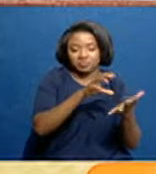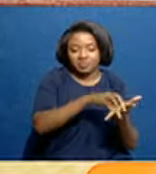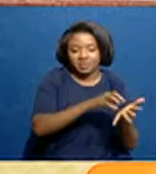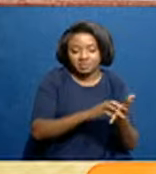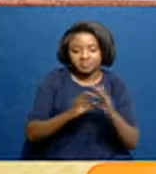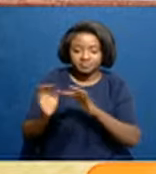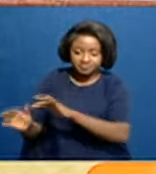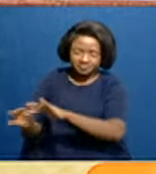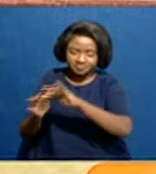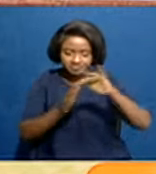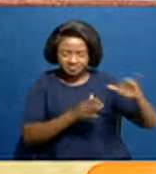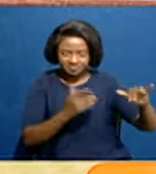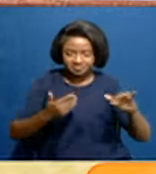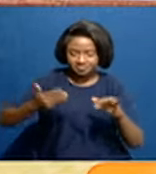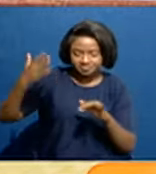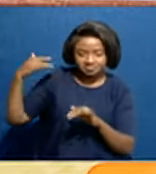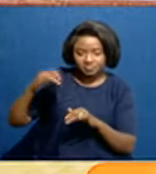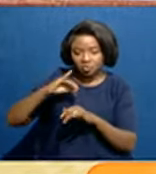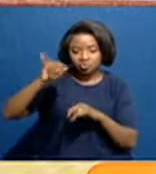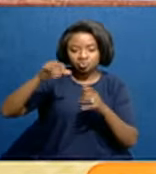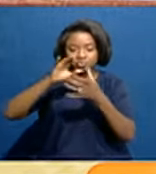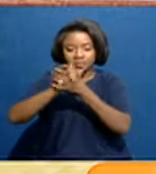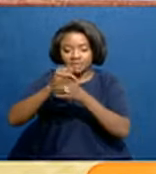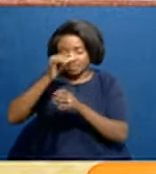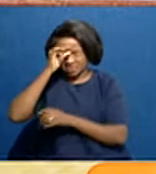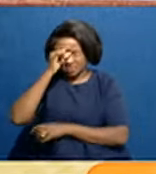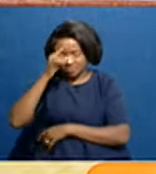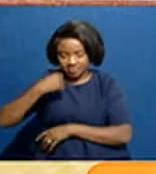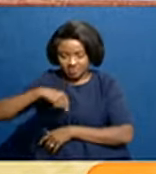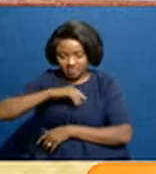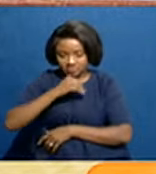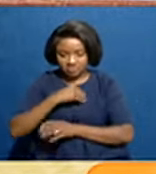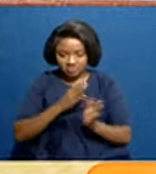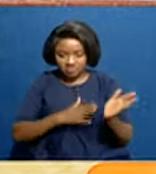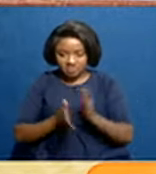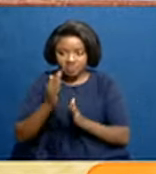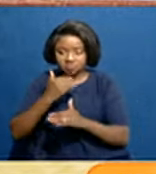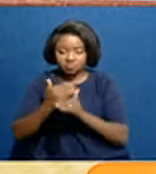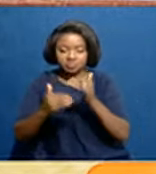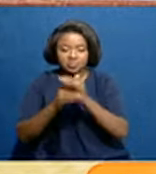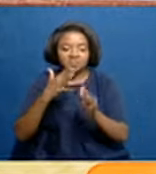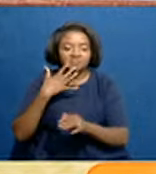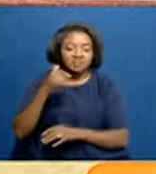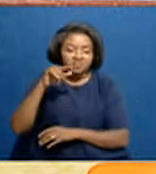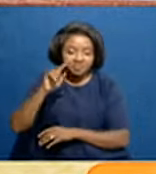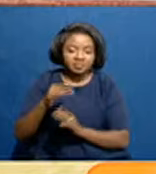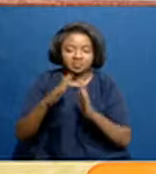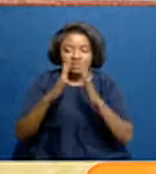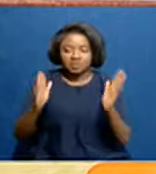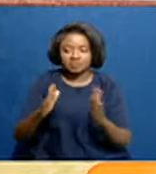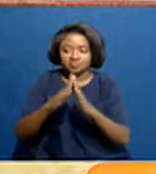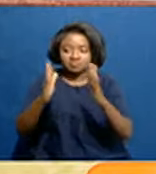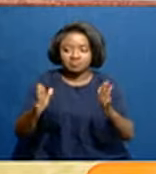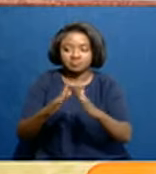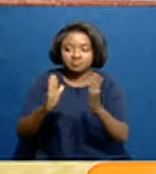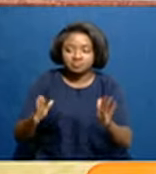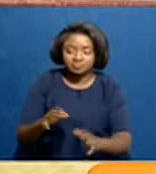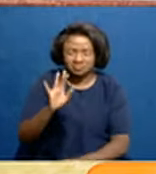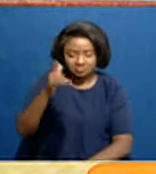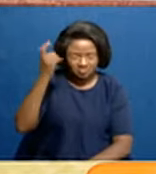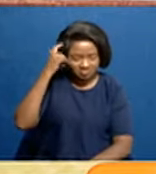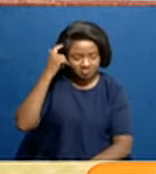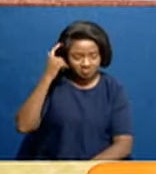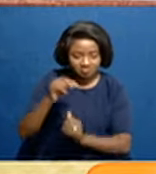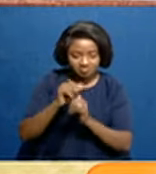yeah. We had a plan to do 500,000 homes. Correct. If you recall correctly, we actually